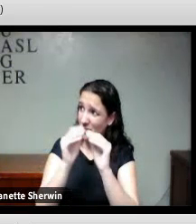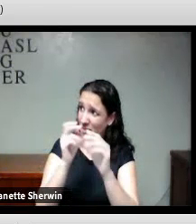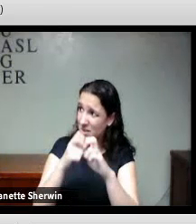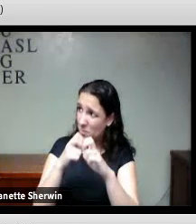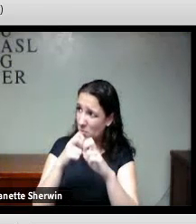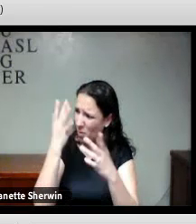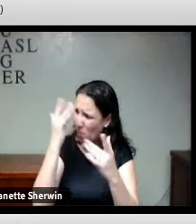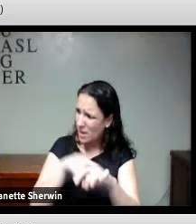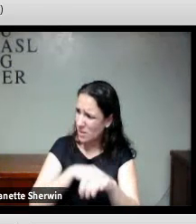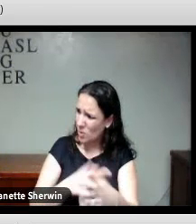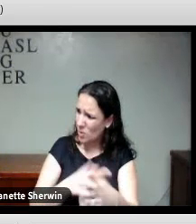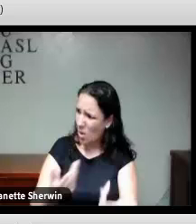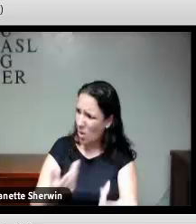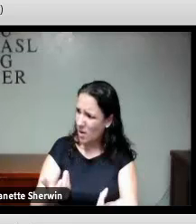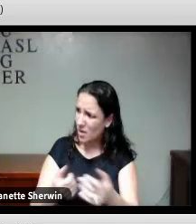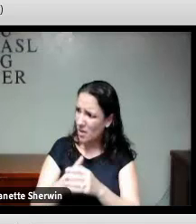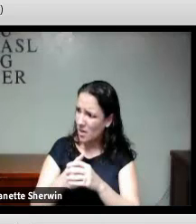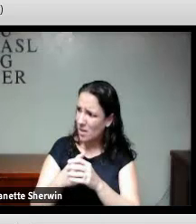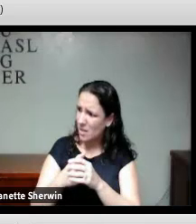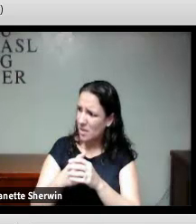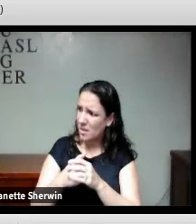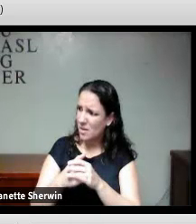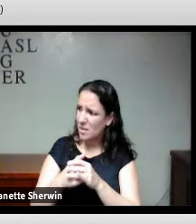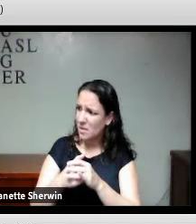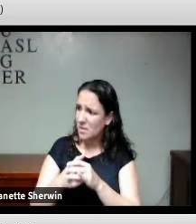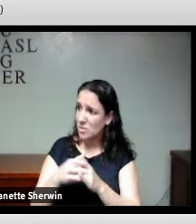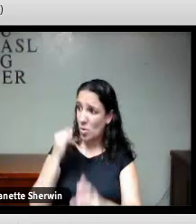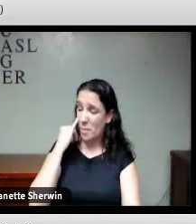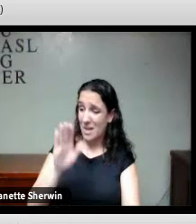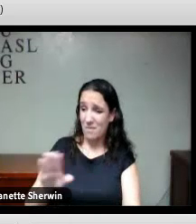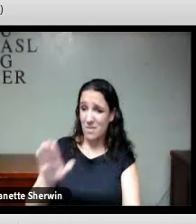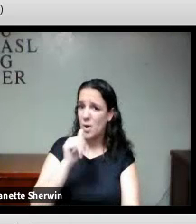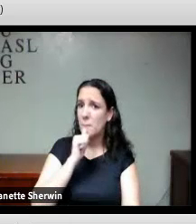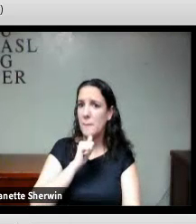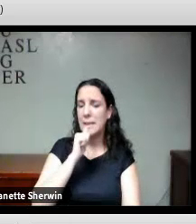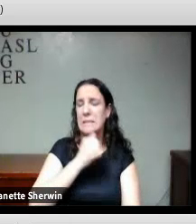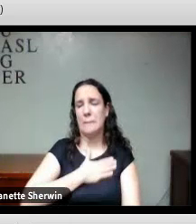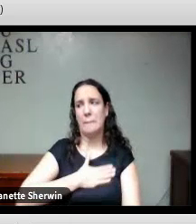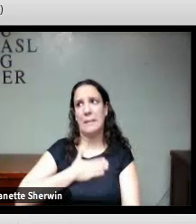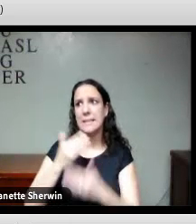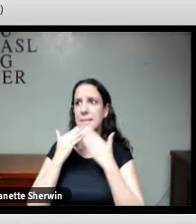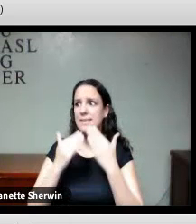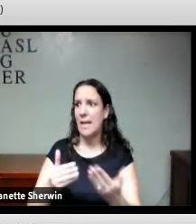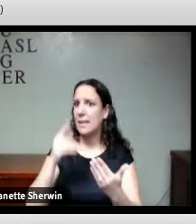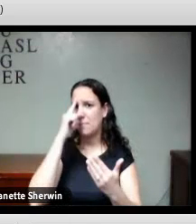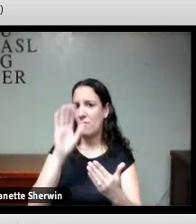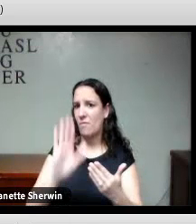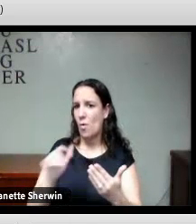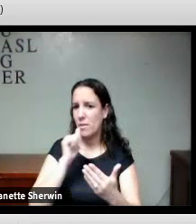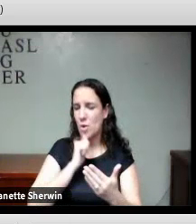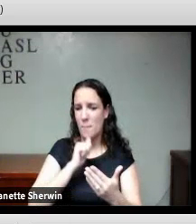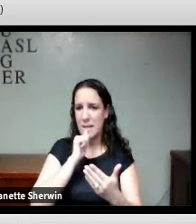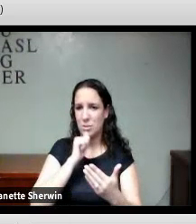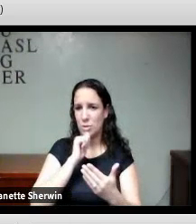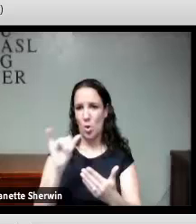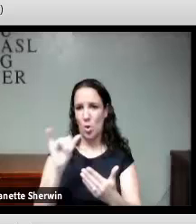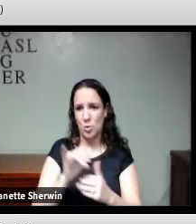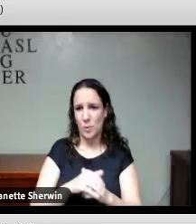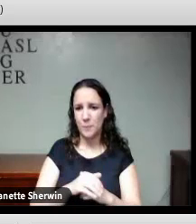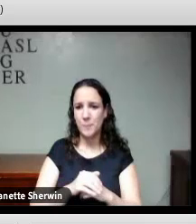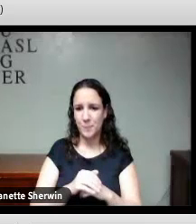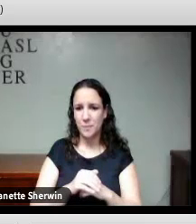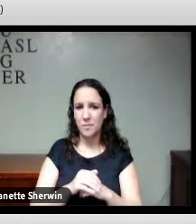long? Right? So if they're patient, please thank them for their patience. And if you've